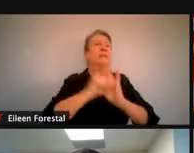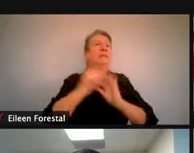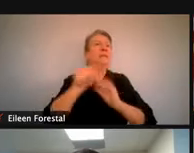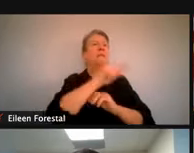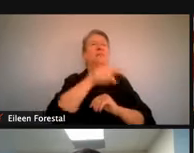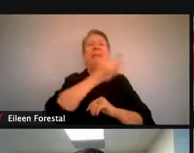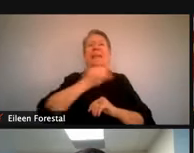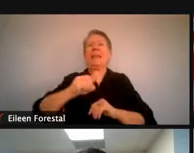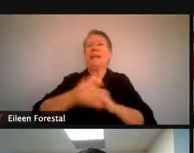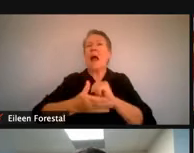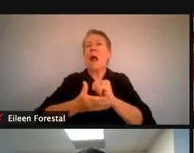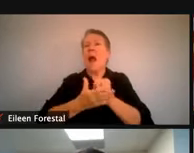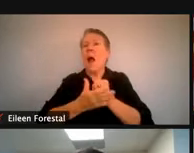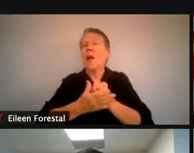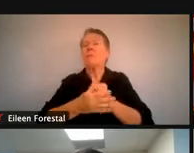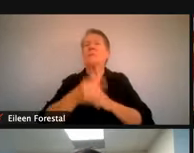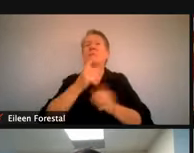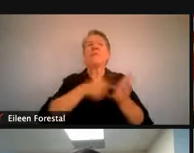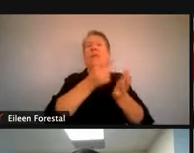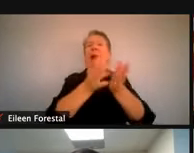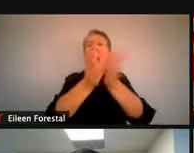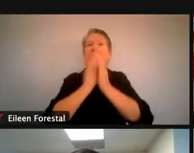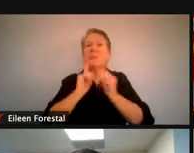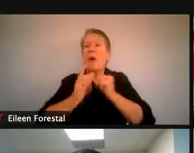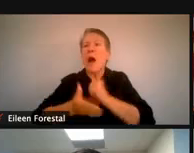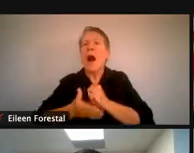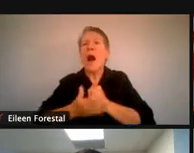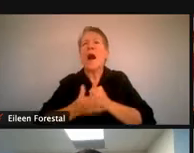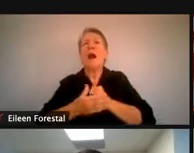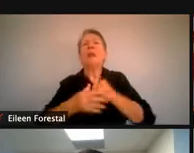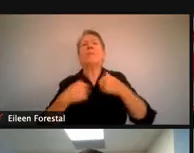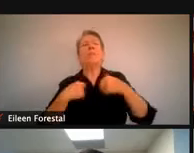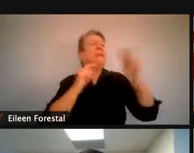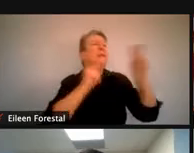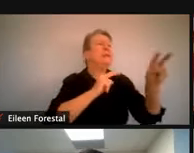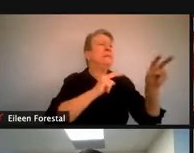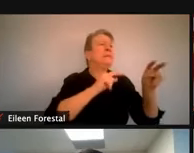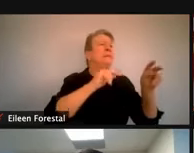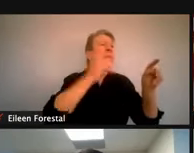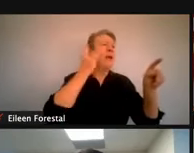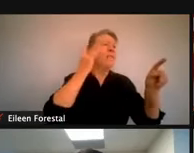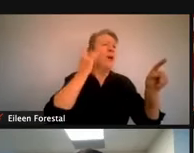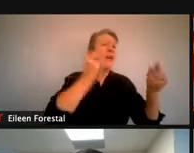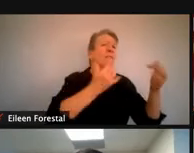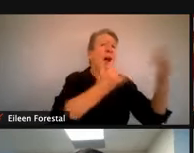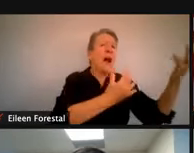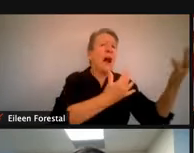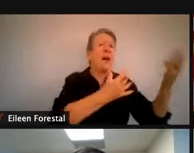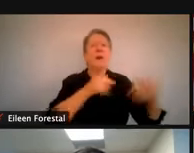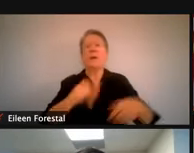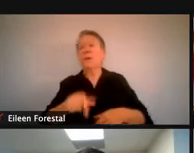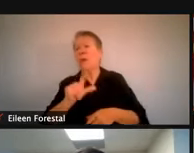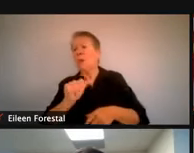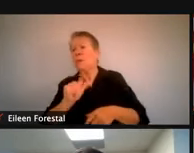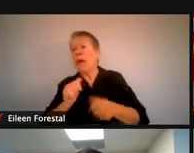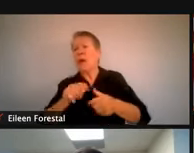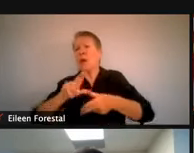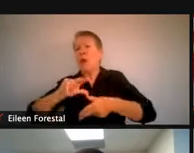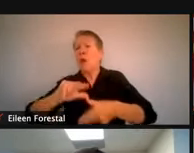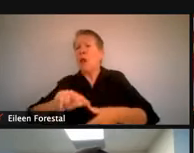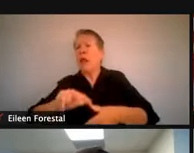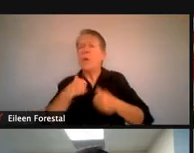from California. We continue to monitor those to make sure that we're at the ready to support them too. With